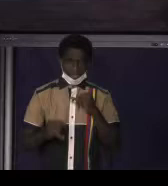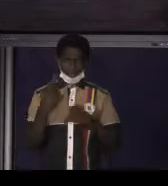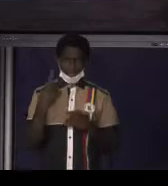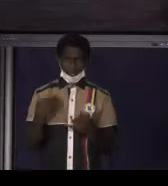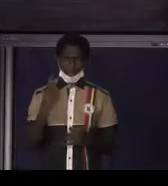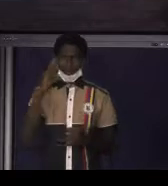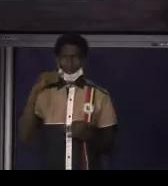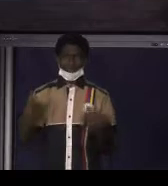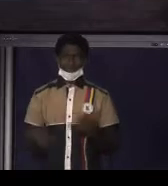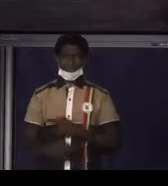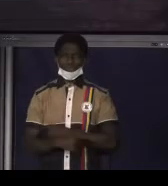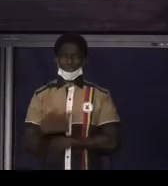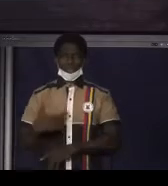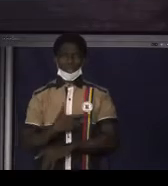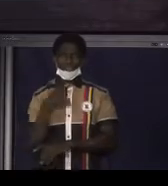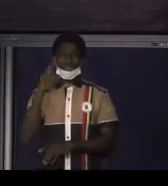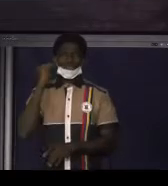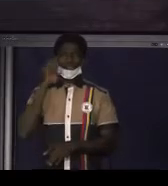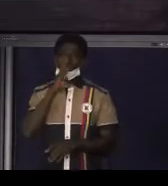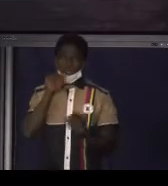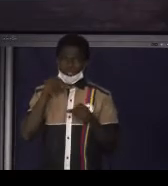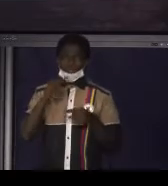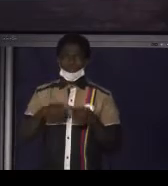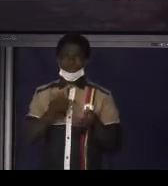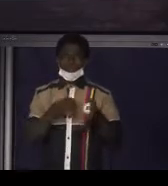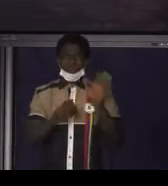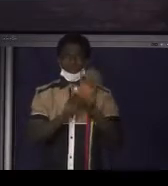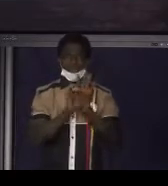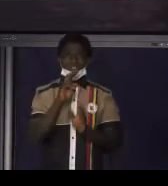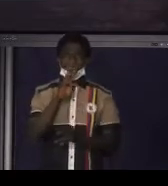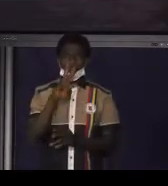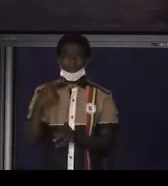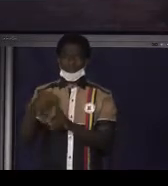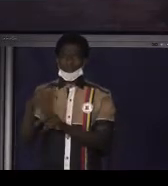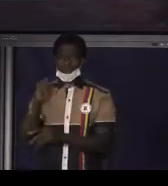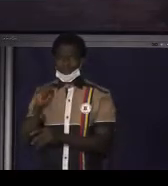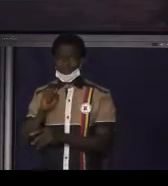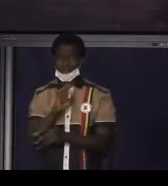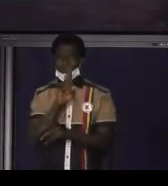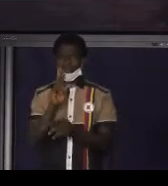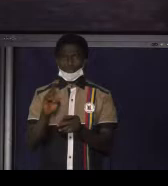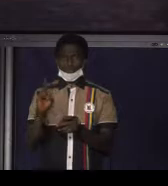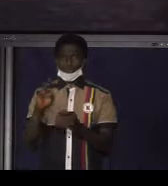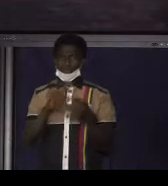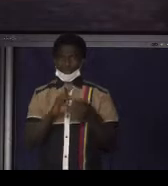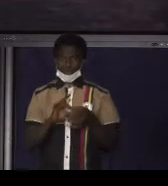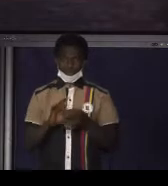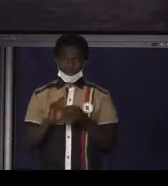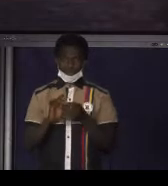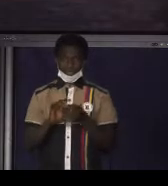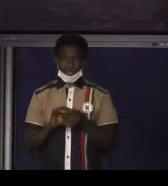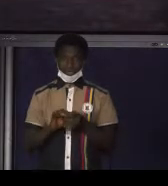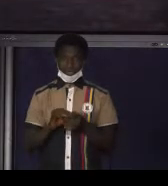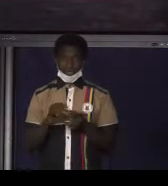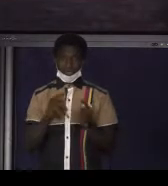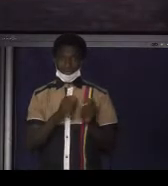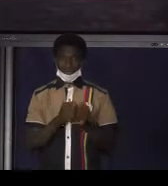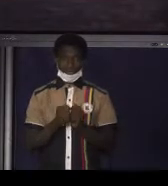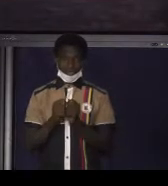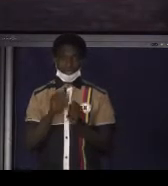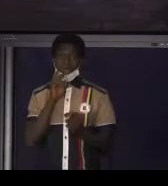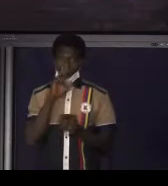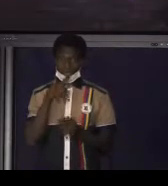the end of today's lesson, you should be able to identify two words used together. Are you